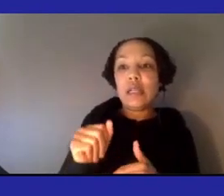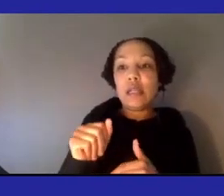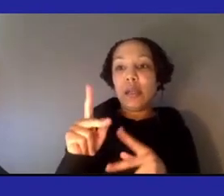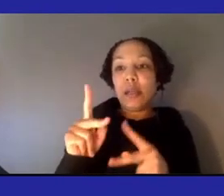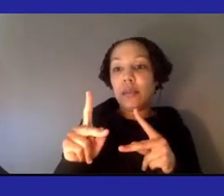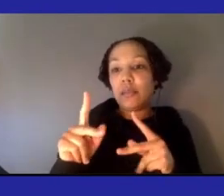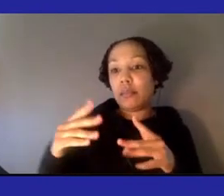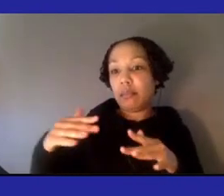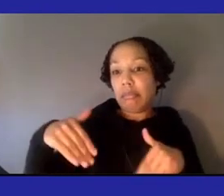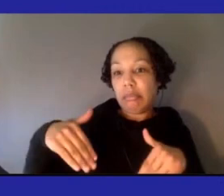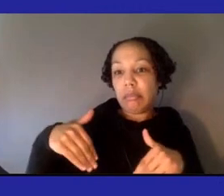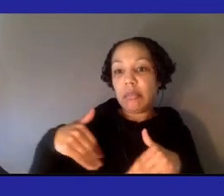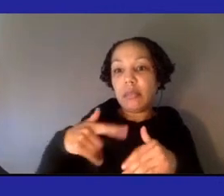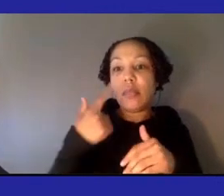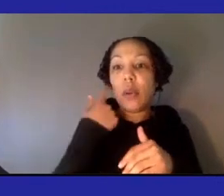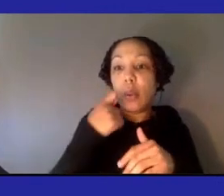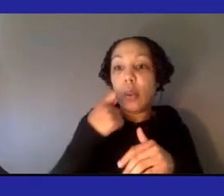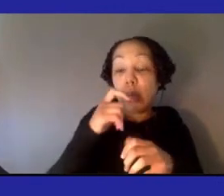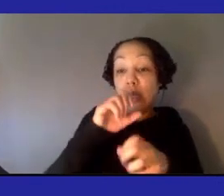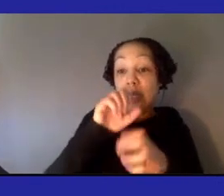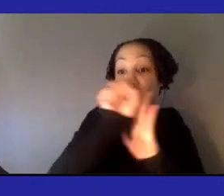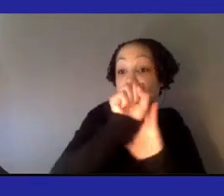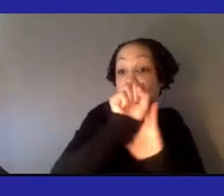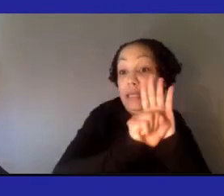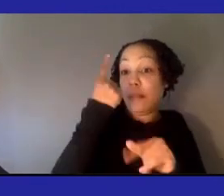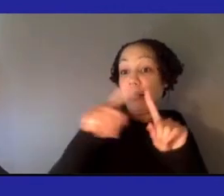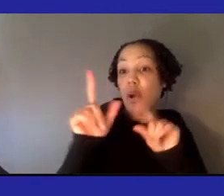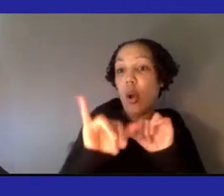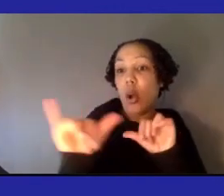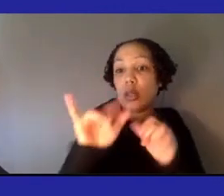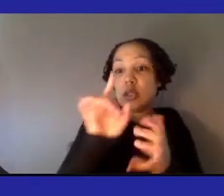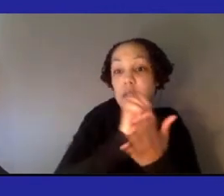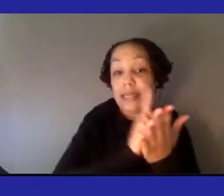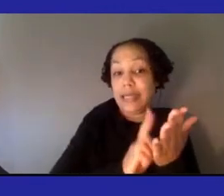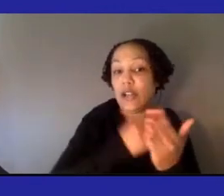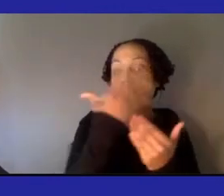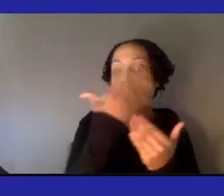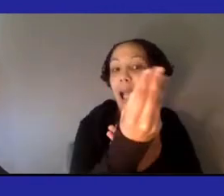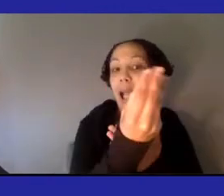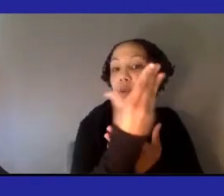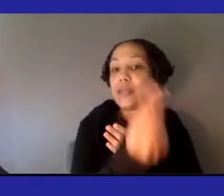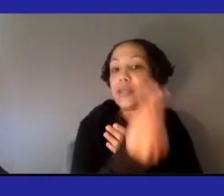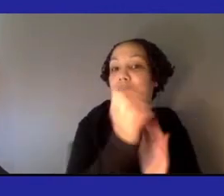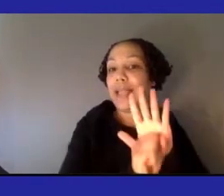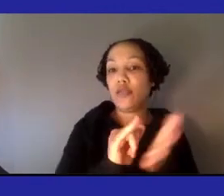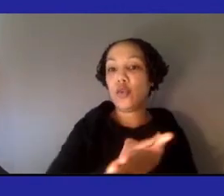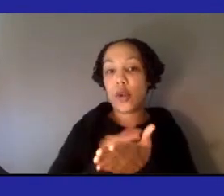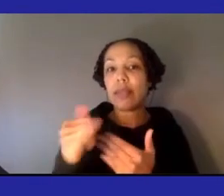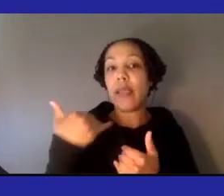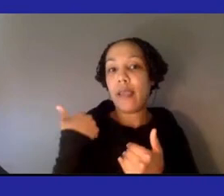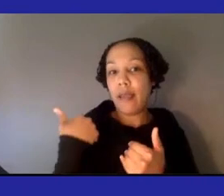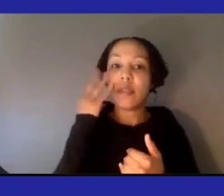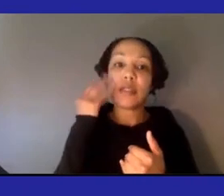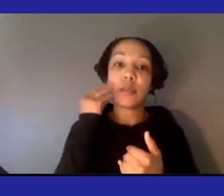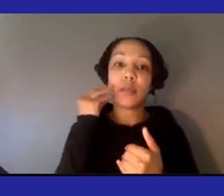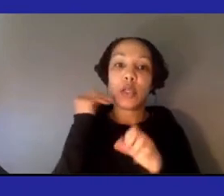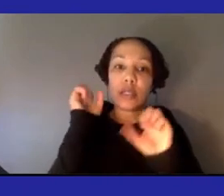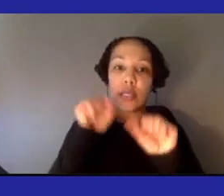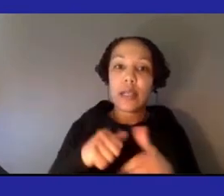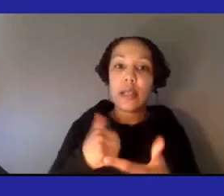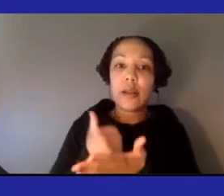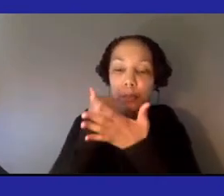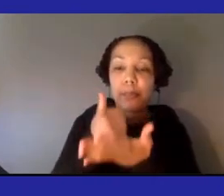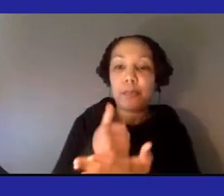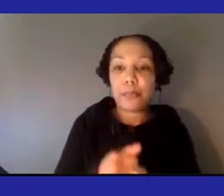York State, but there are plenty of design builders outside of New York State that have this level of experience. So so we